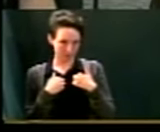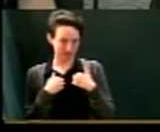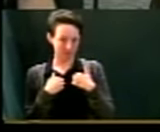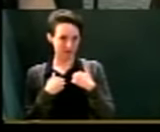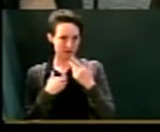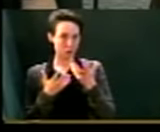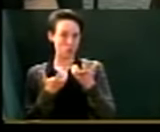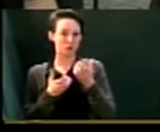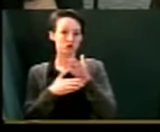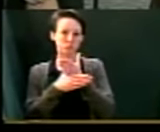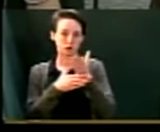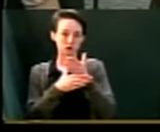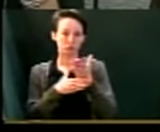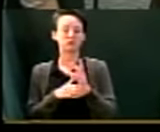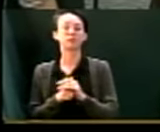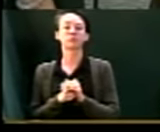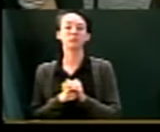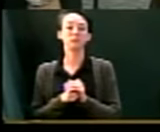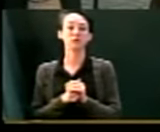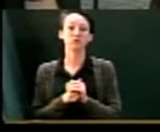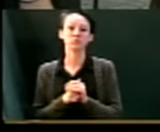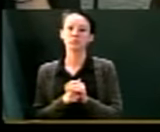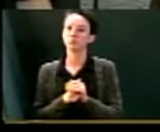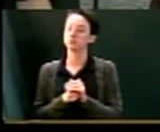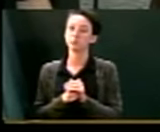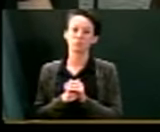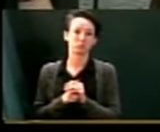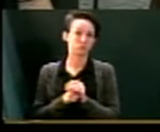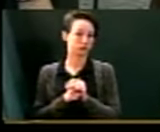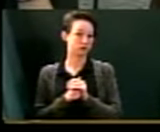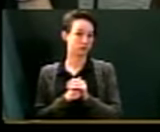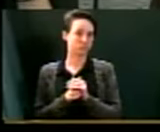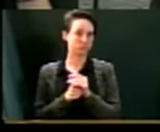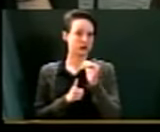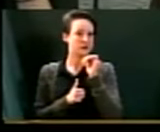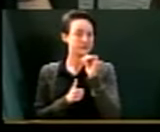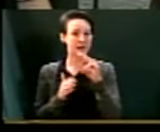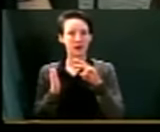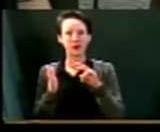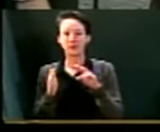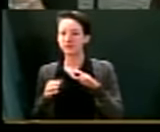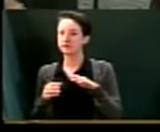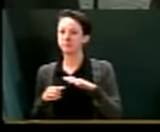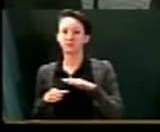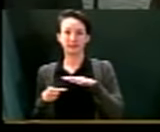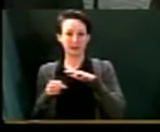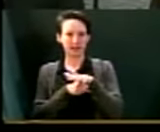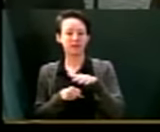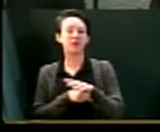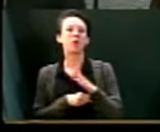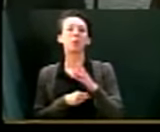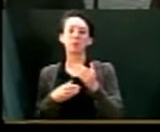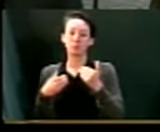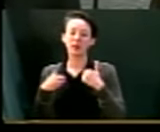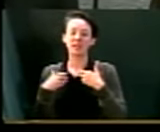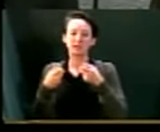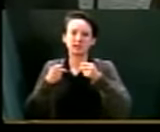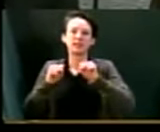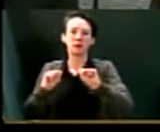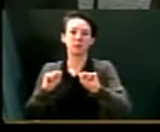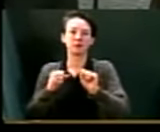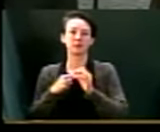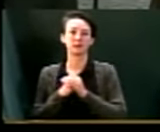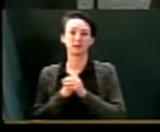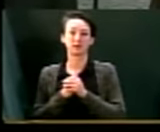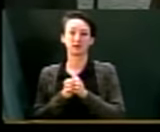are, and by far, by all means, it is not sufficient, but there is an attempt. These were all the